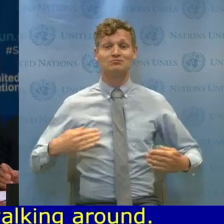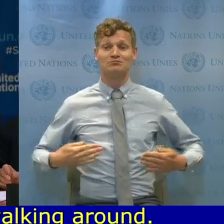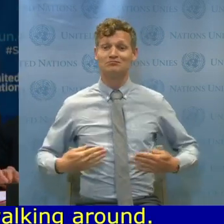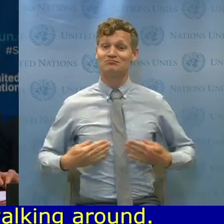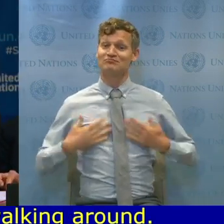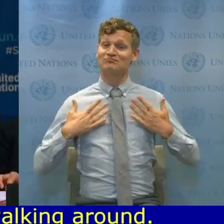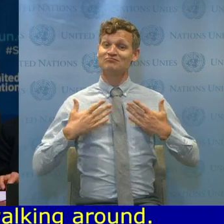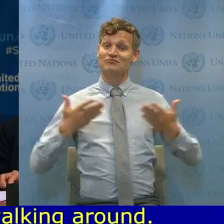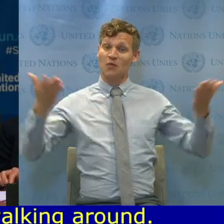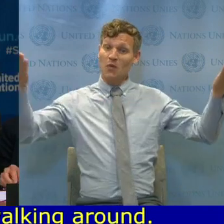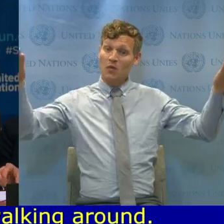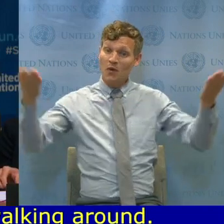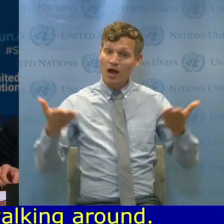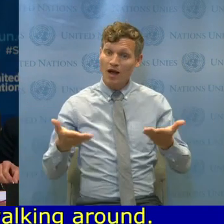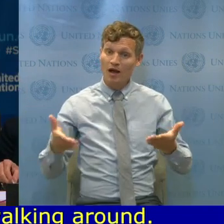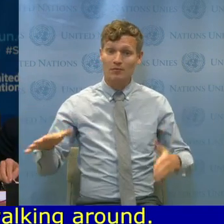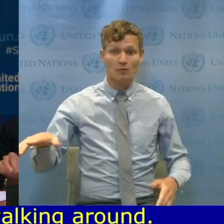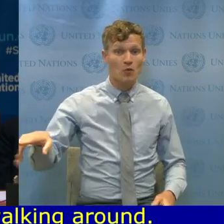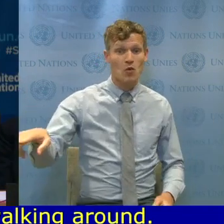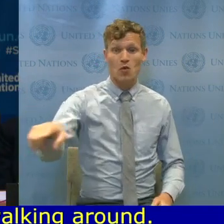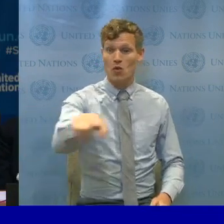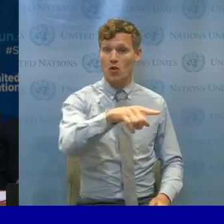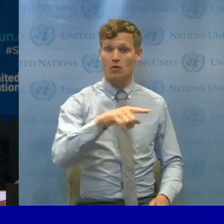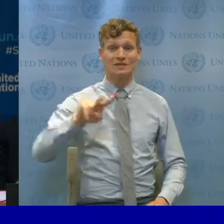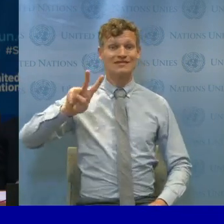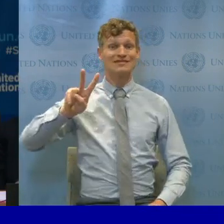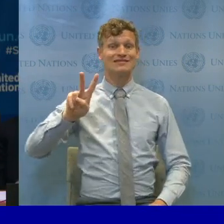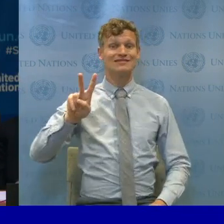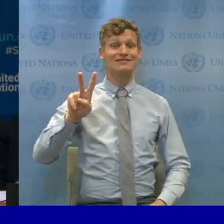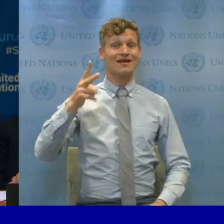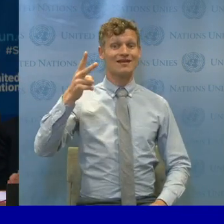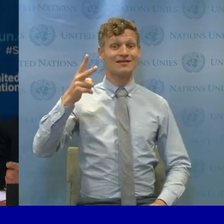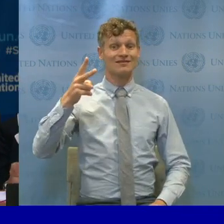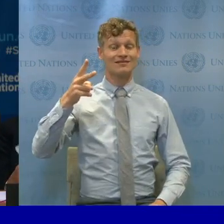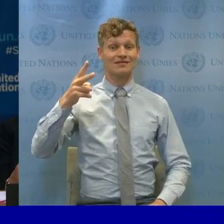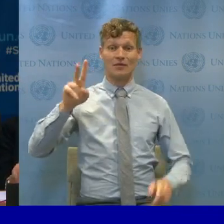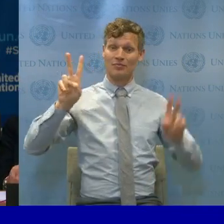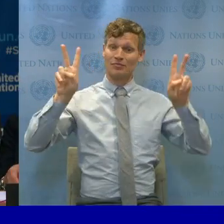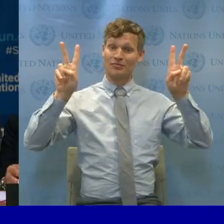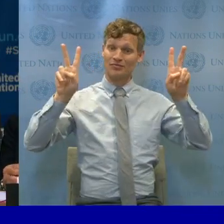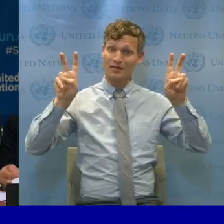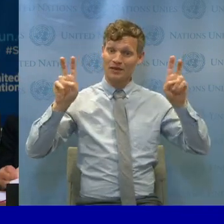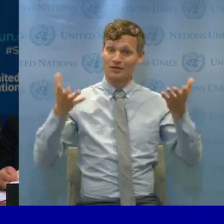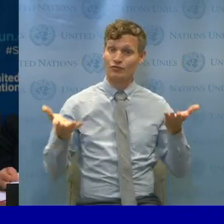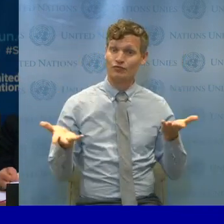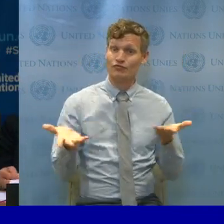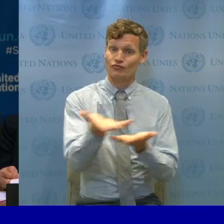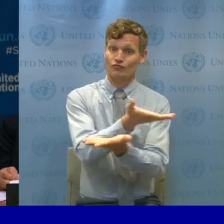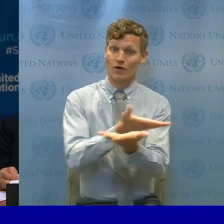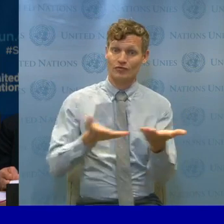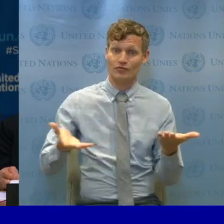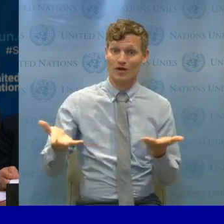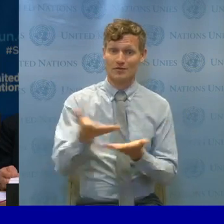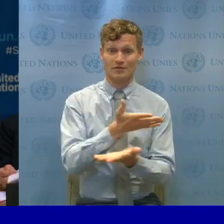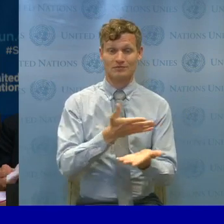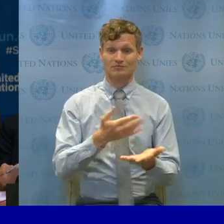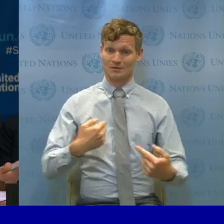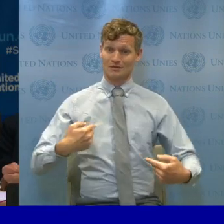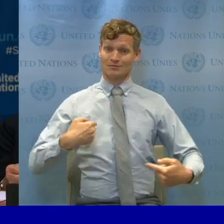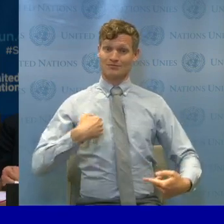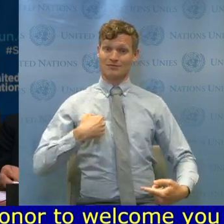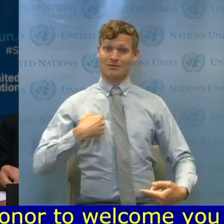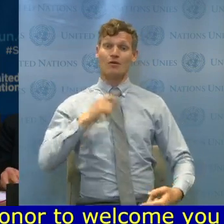thematic roundtable. As one of the co-chairs of the discussion, I am the Hungarian ambassador,